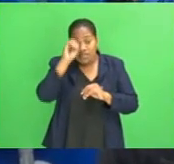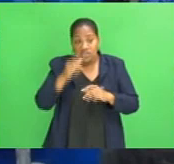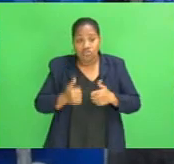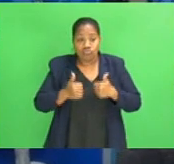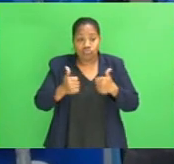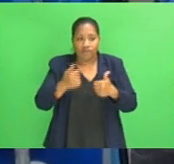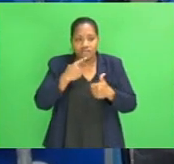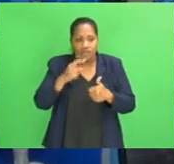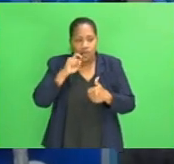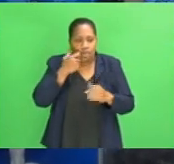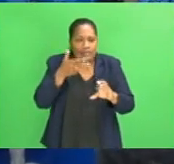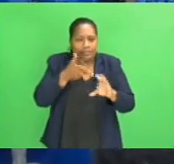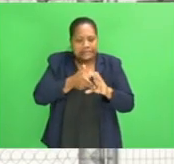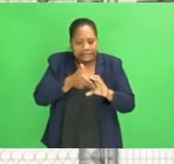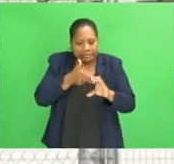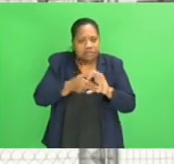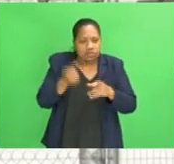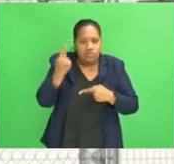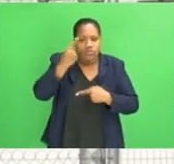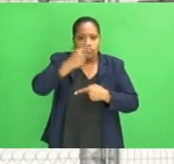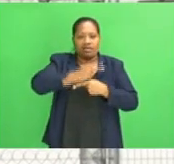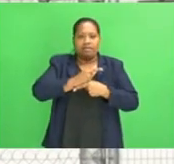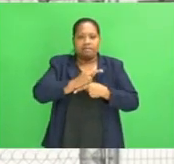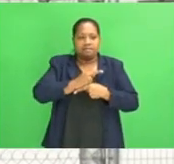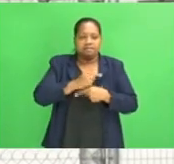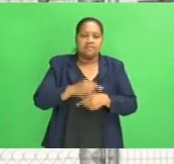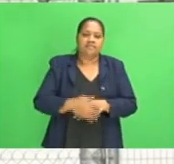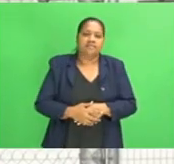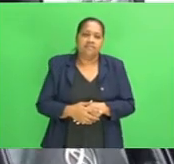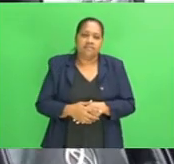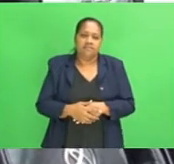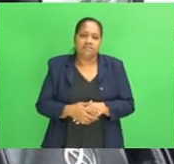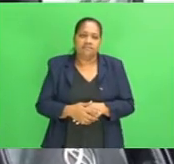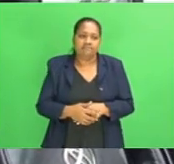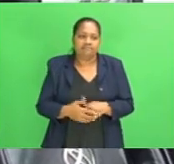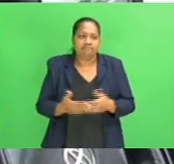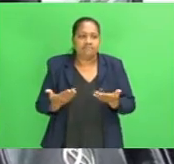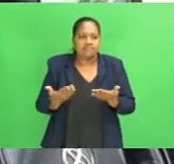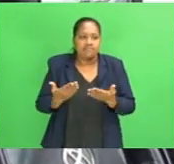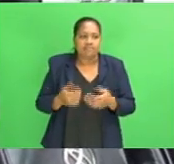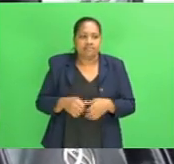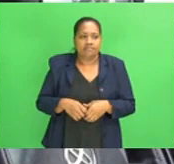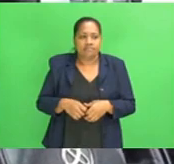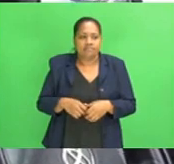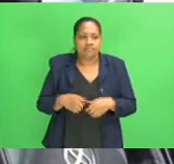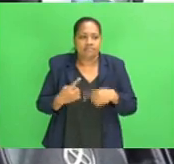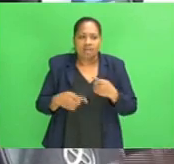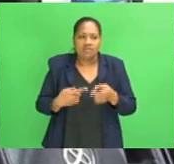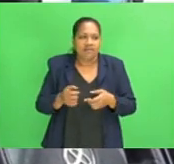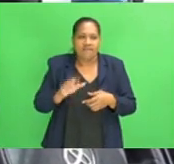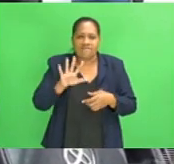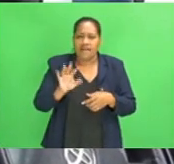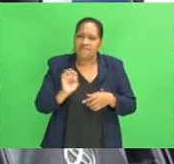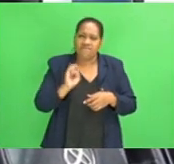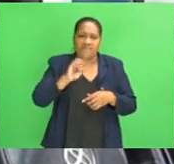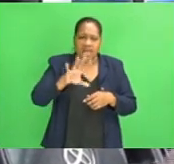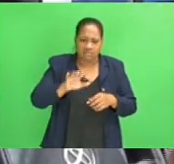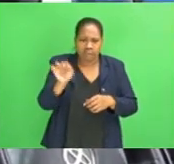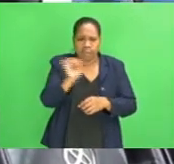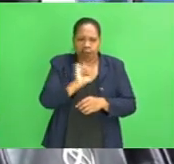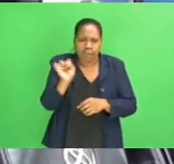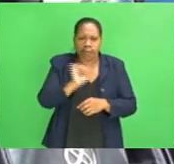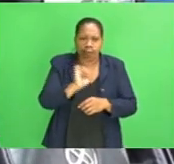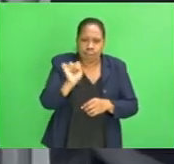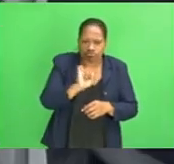avoid the price increase, even if it's only for a day. We just round, about 5, 10 round make it, then we have got one